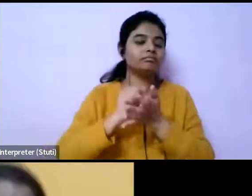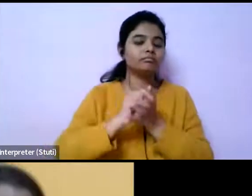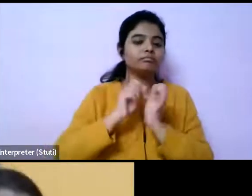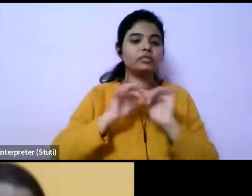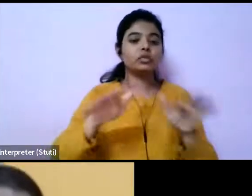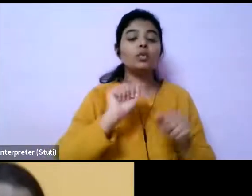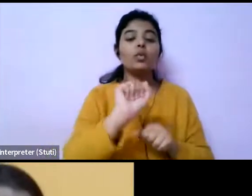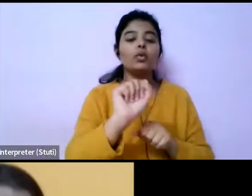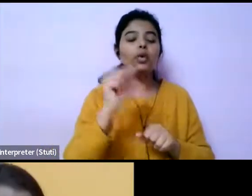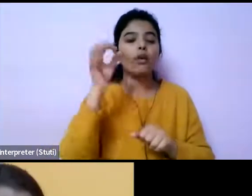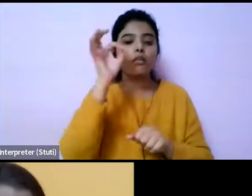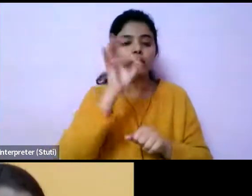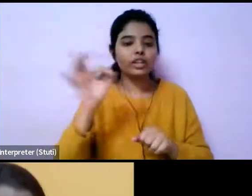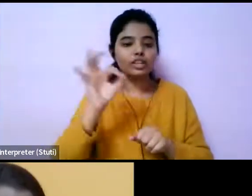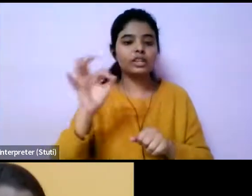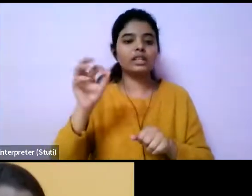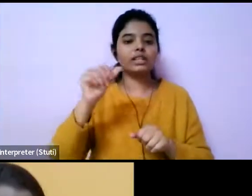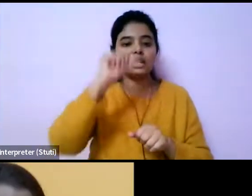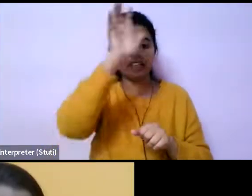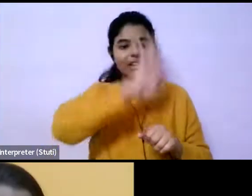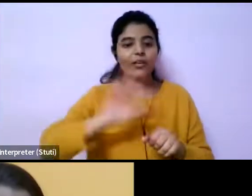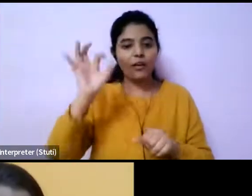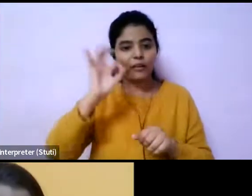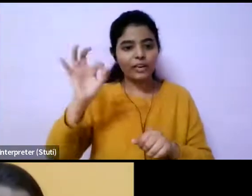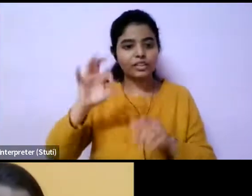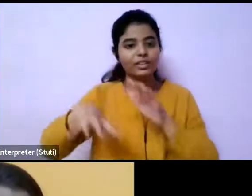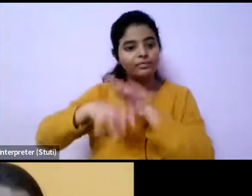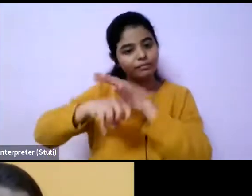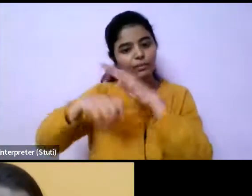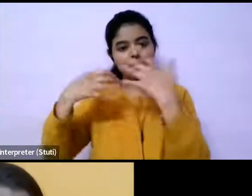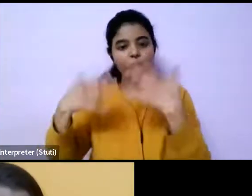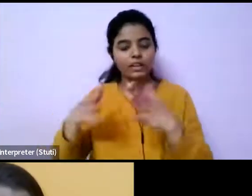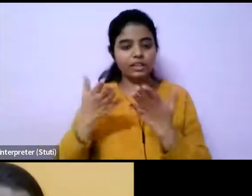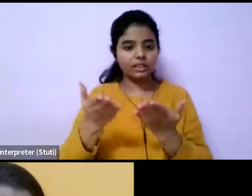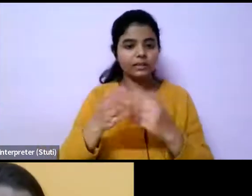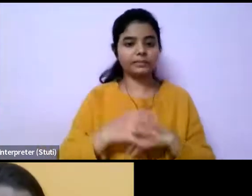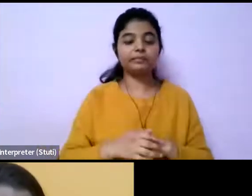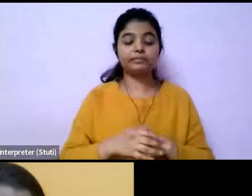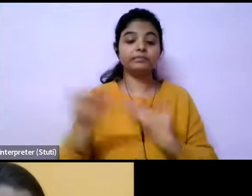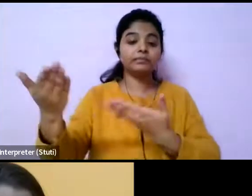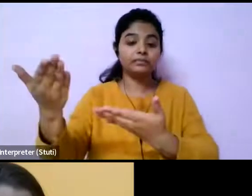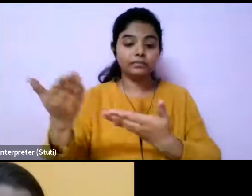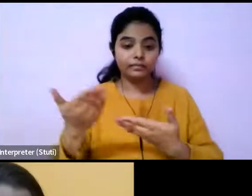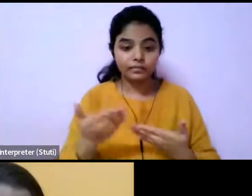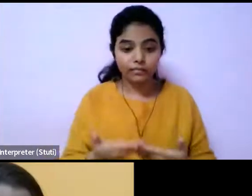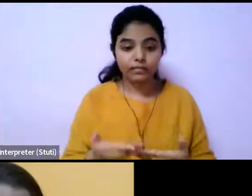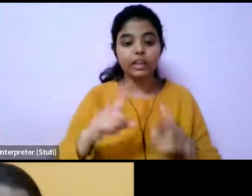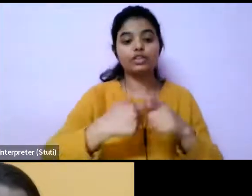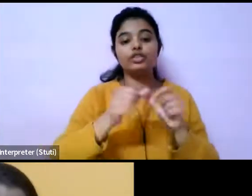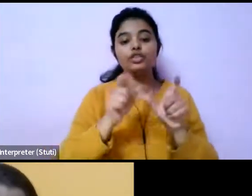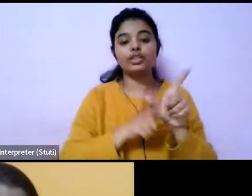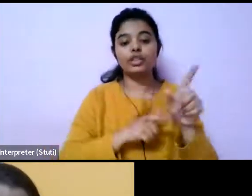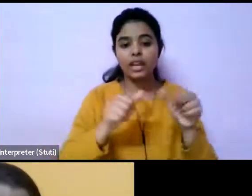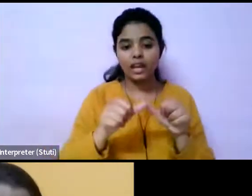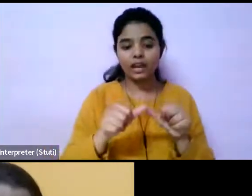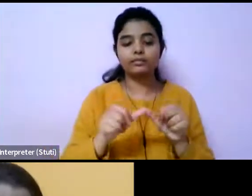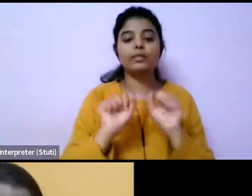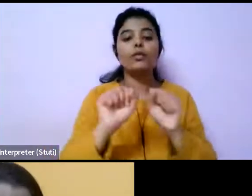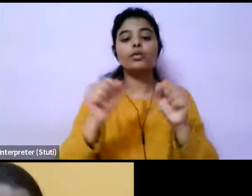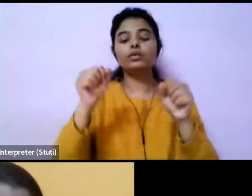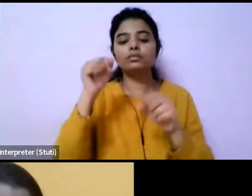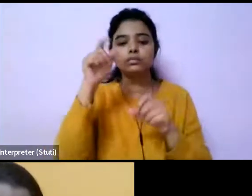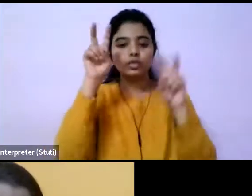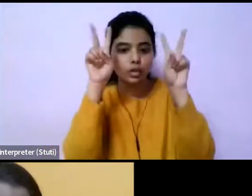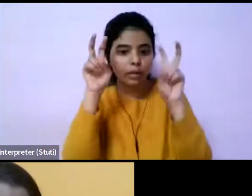official website of the Indian Post-Humanism Network. I invite Jaya to present her paper